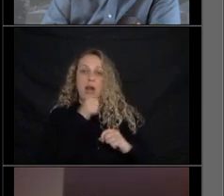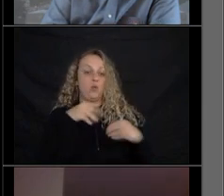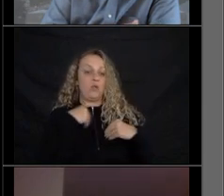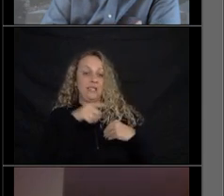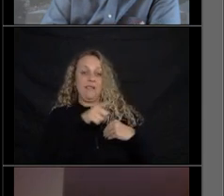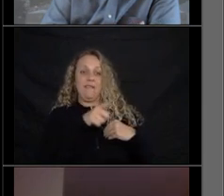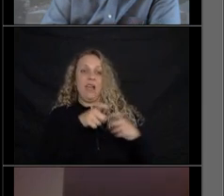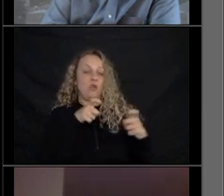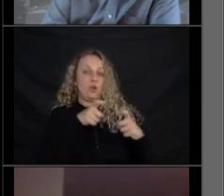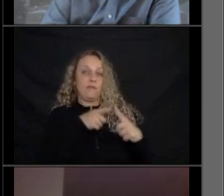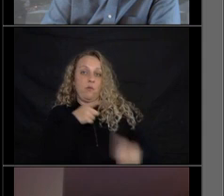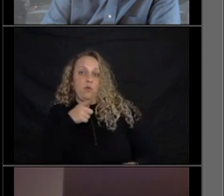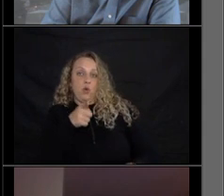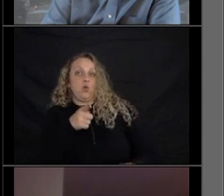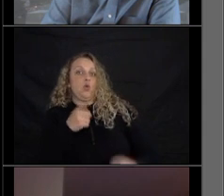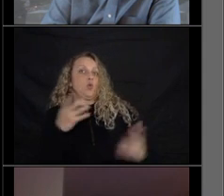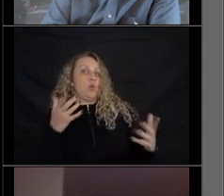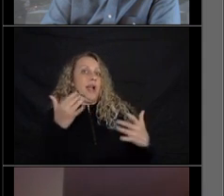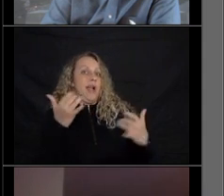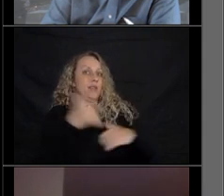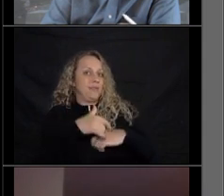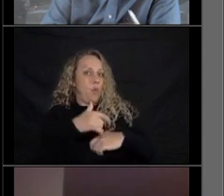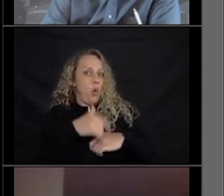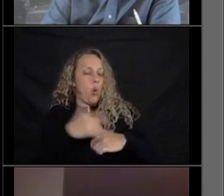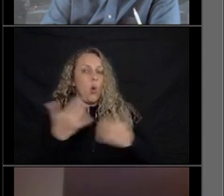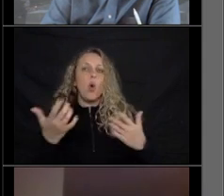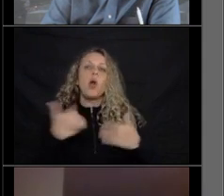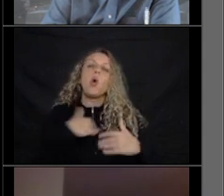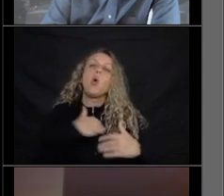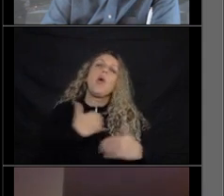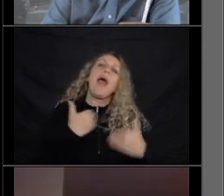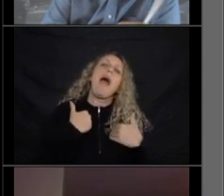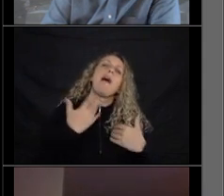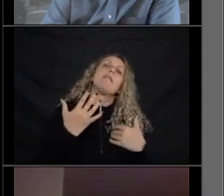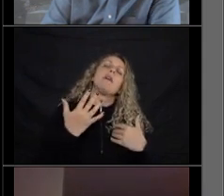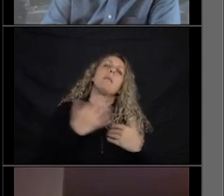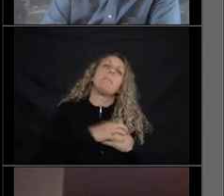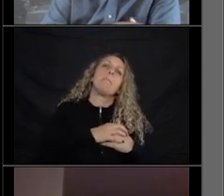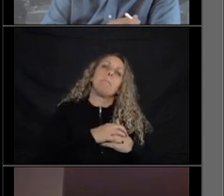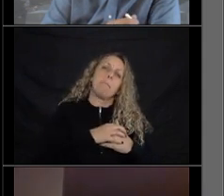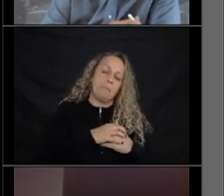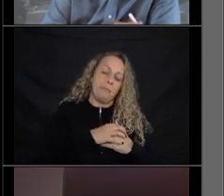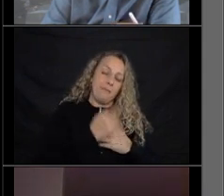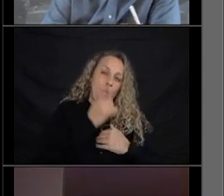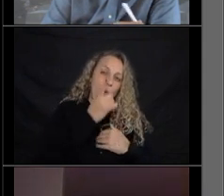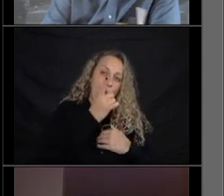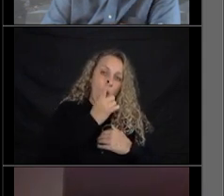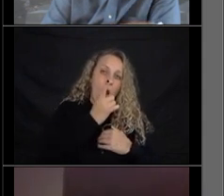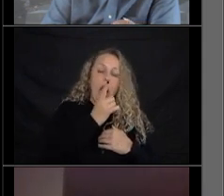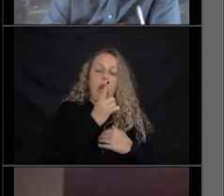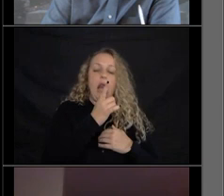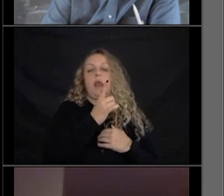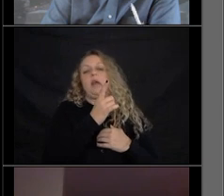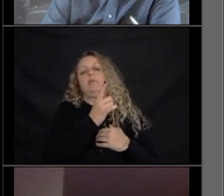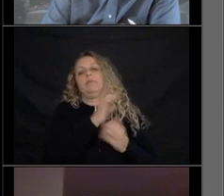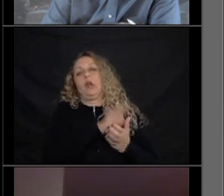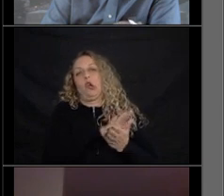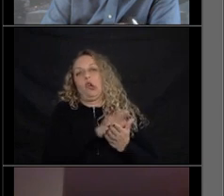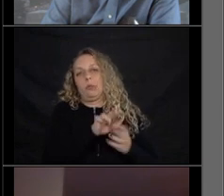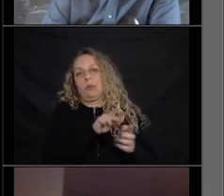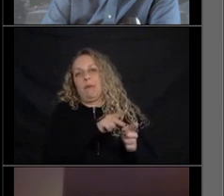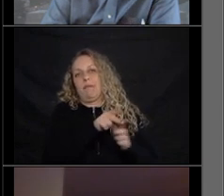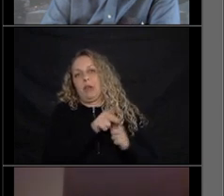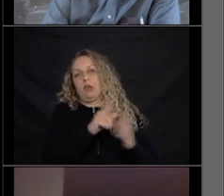that direction from you. At this point, we have had one exploratory or courtesy, professional